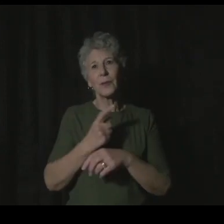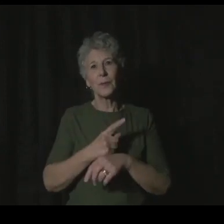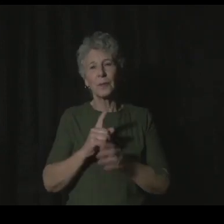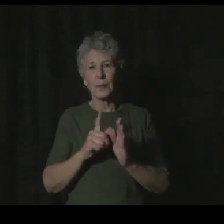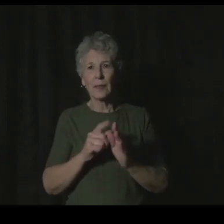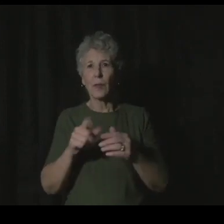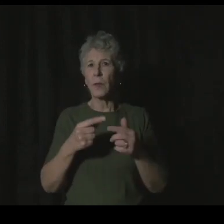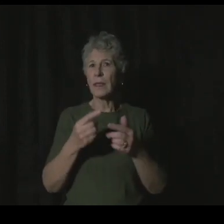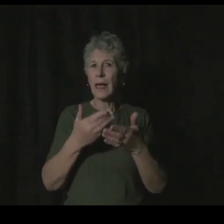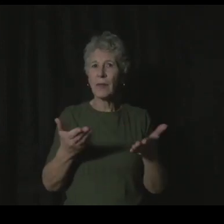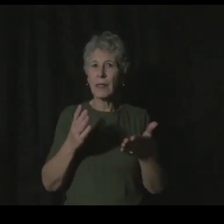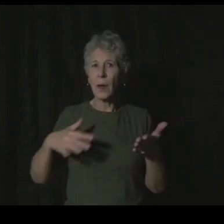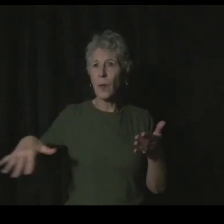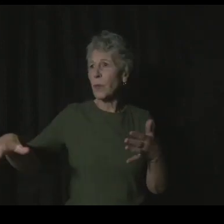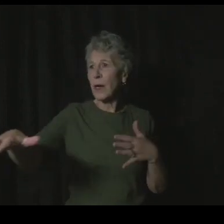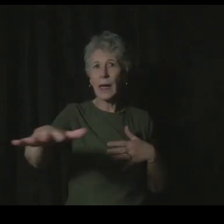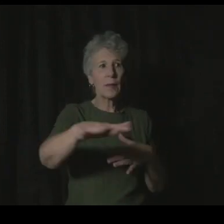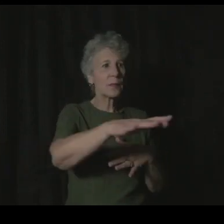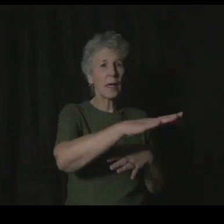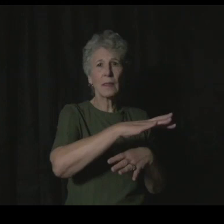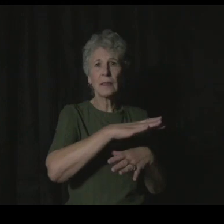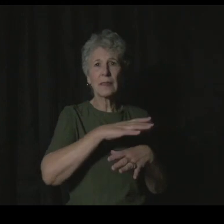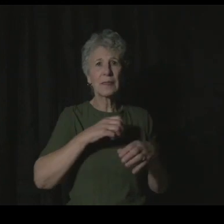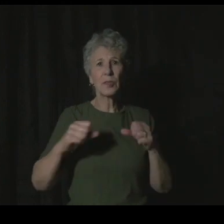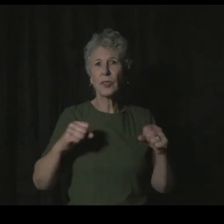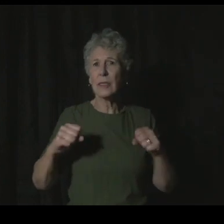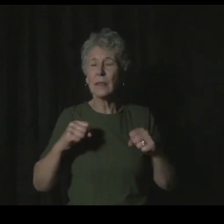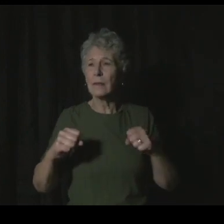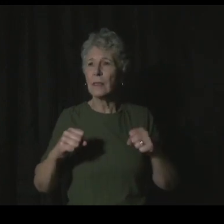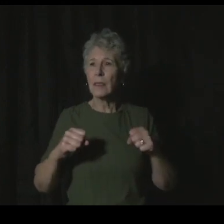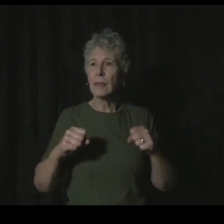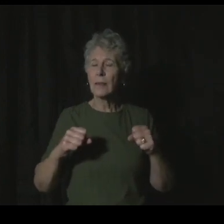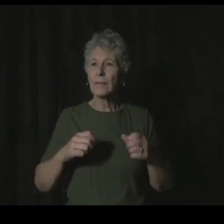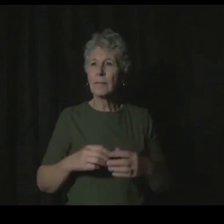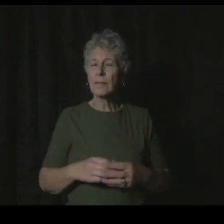when everything around us is shaken,